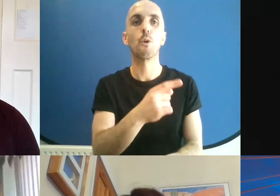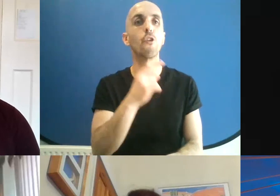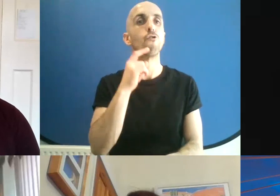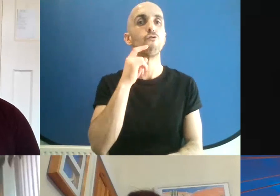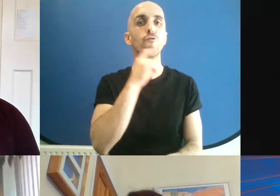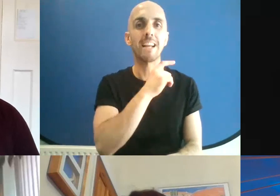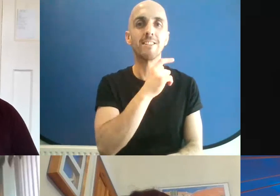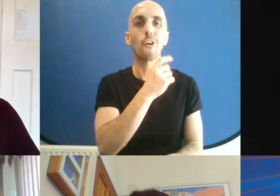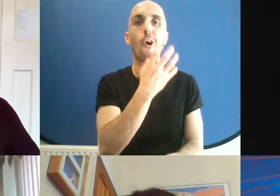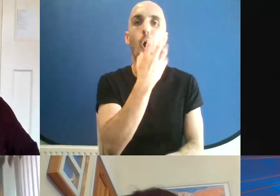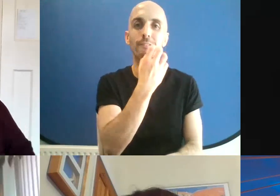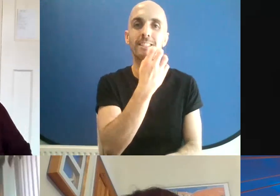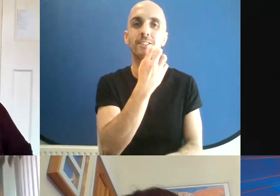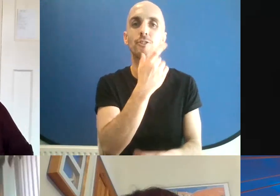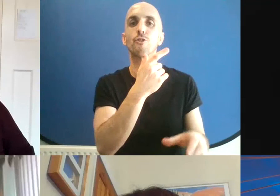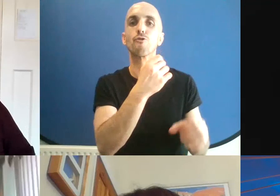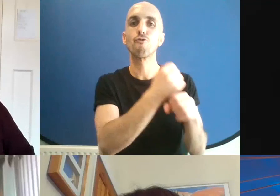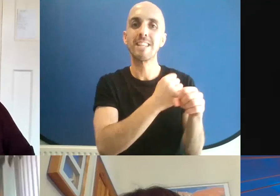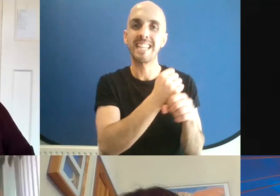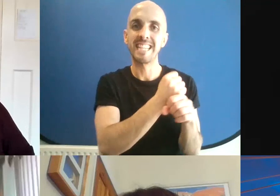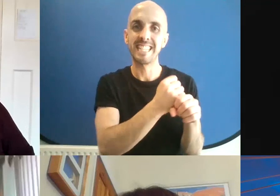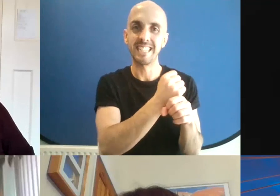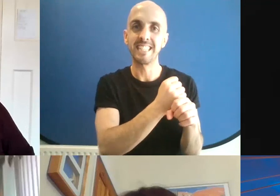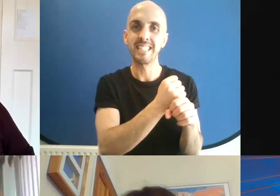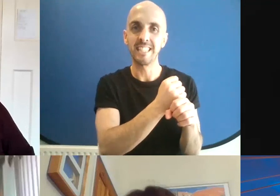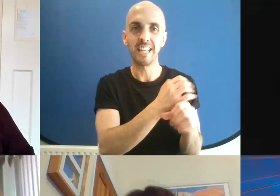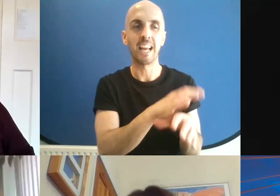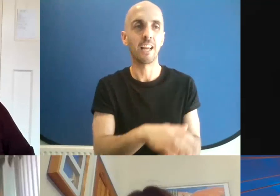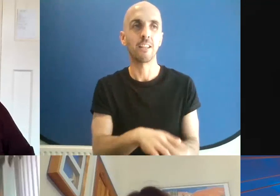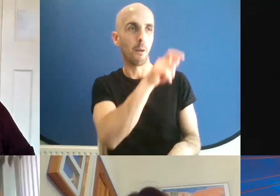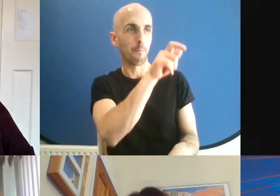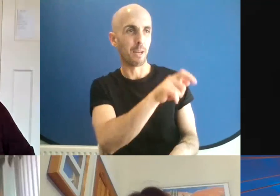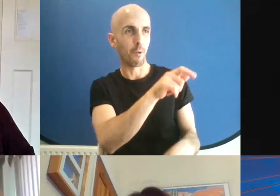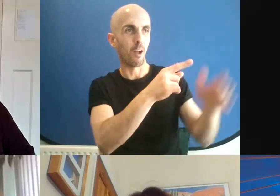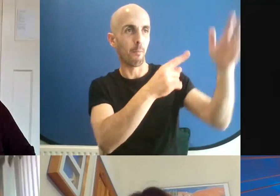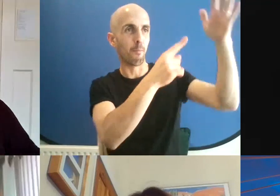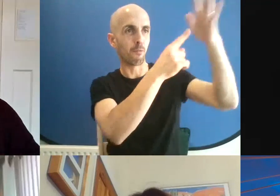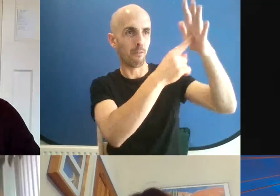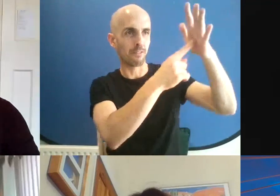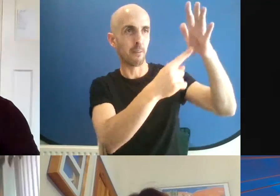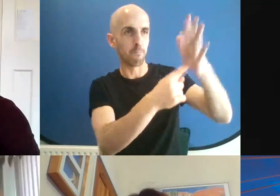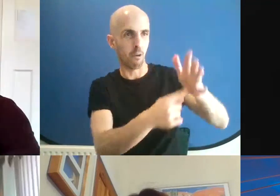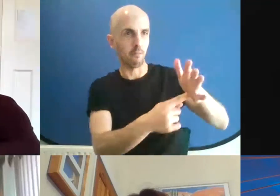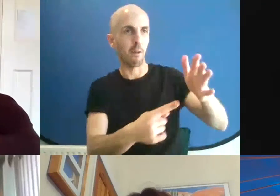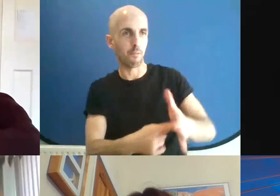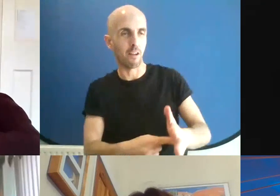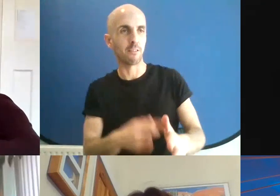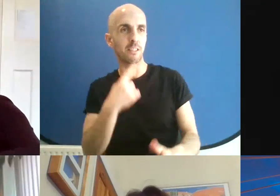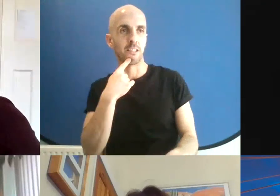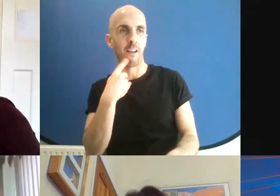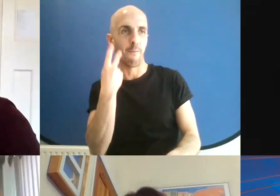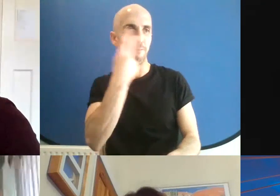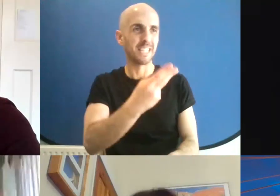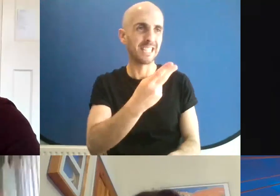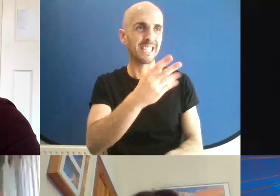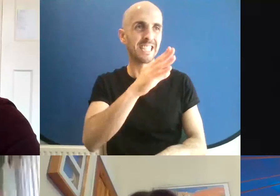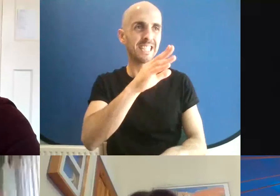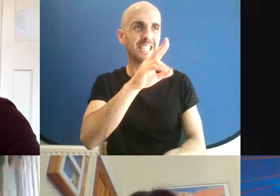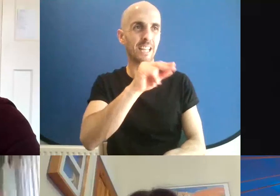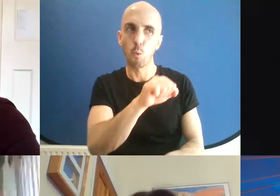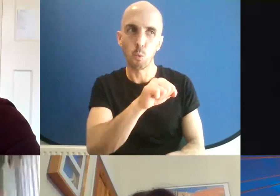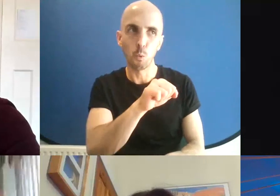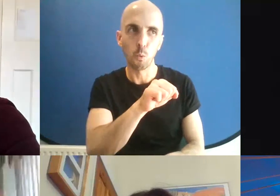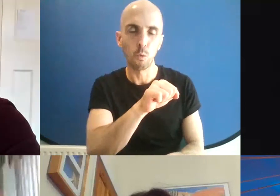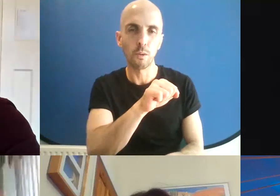who didn't. So that was an interesting concept as well. What we did say is actually people felt quite reassured that we've all faced very